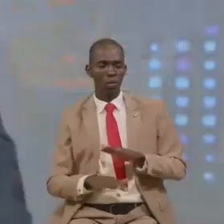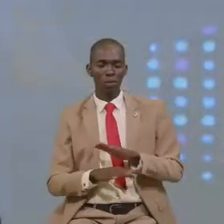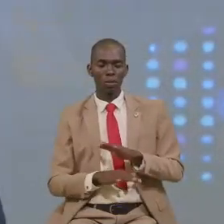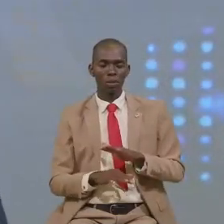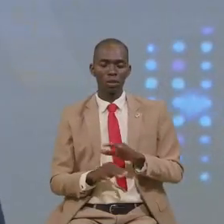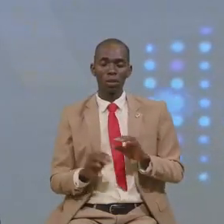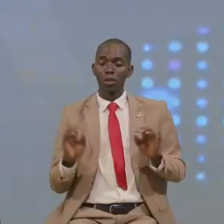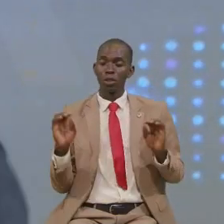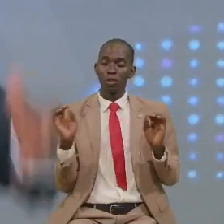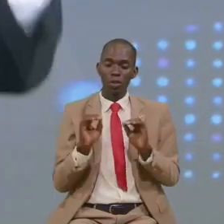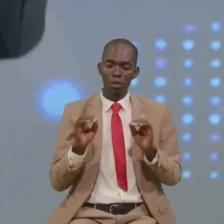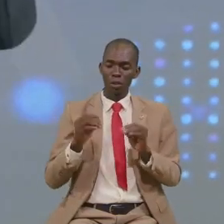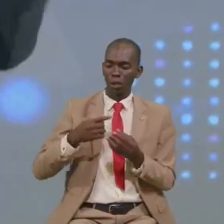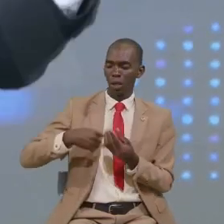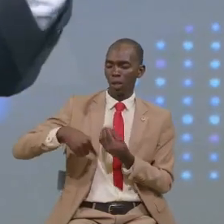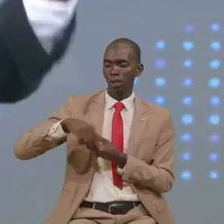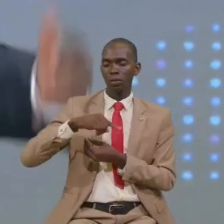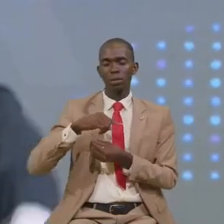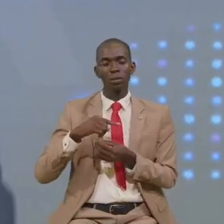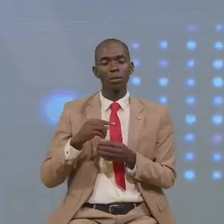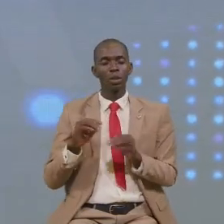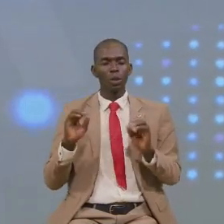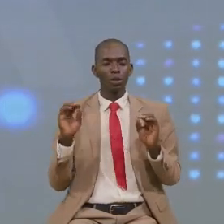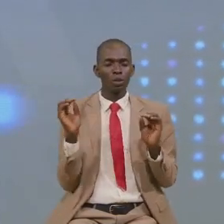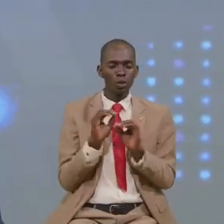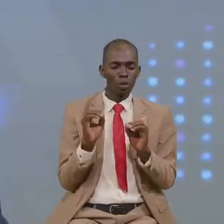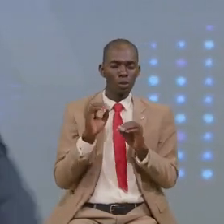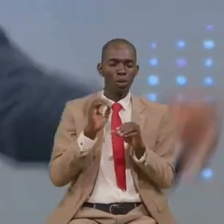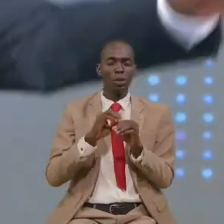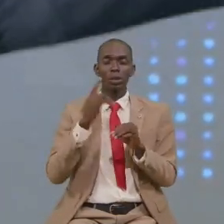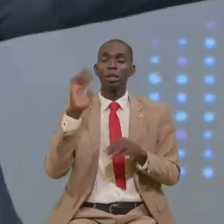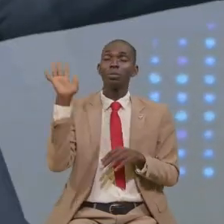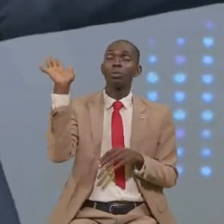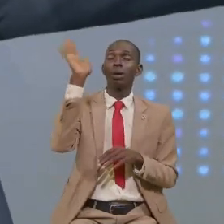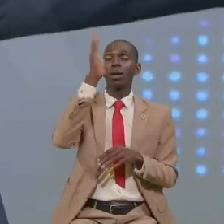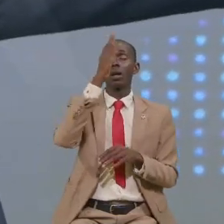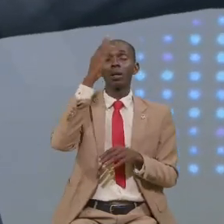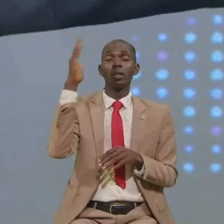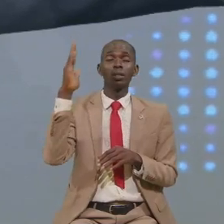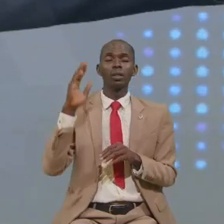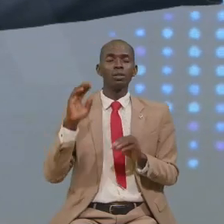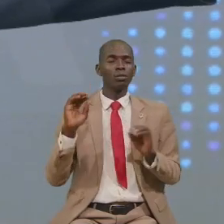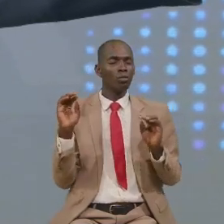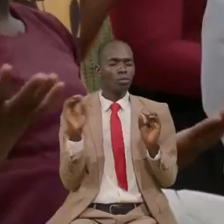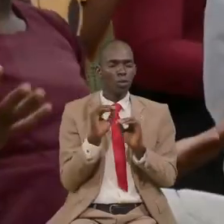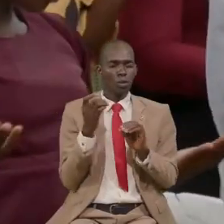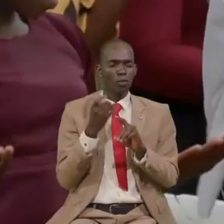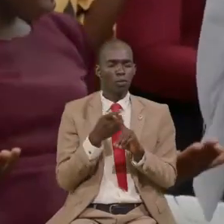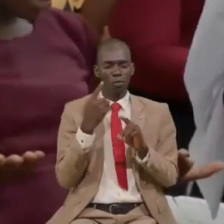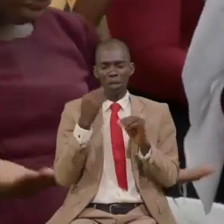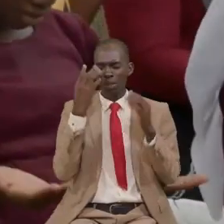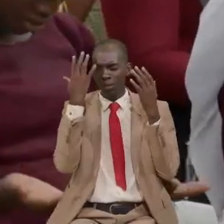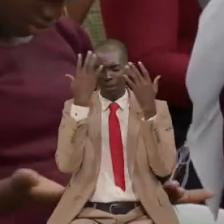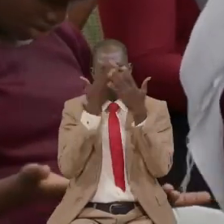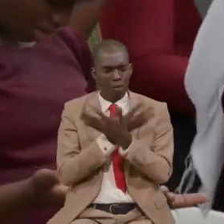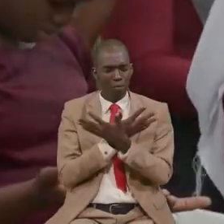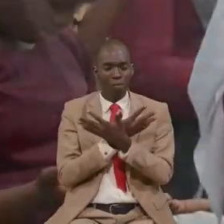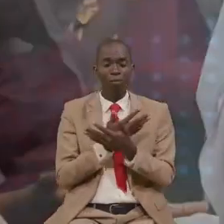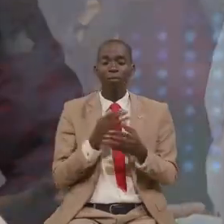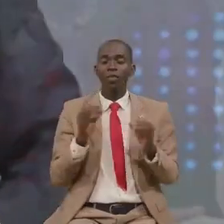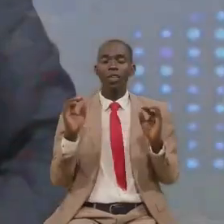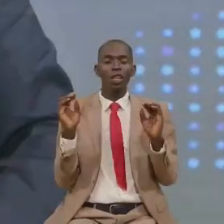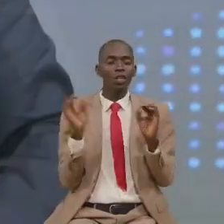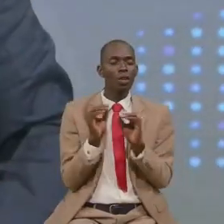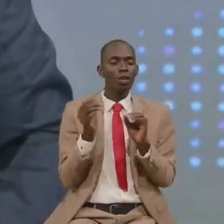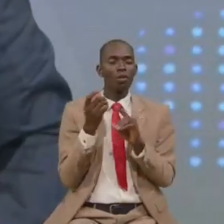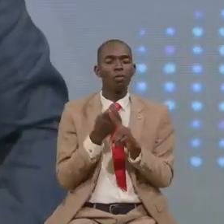Nothing around. Amen. Nothing in the sky. Amen. Nothing from the dark. Amen. Nothing from